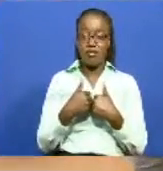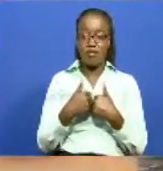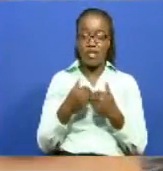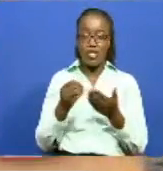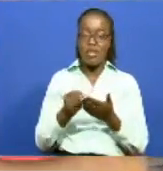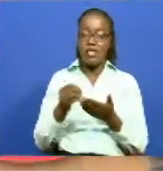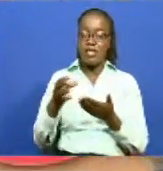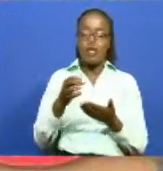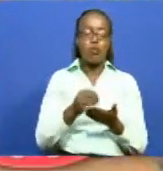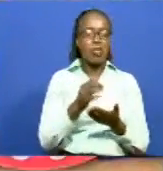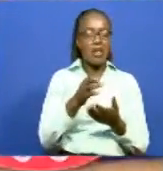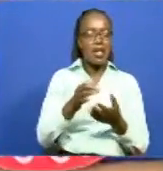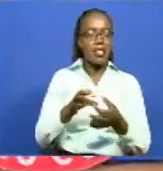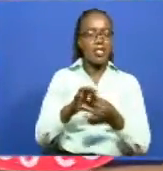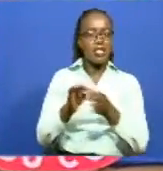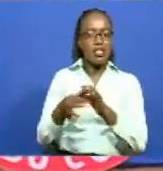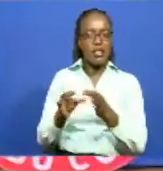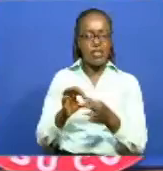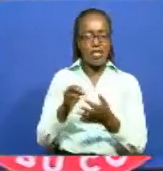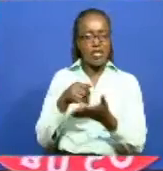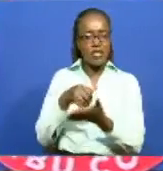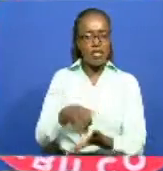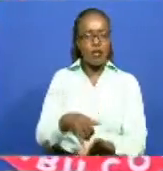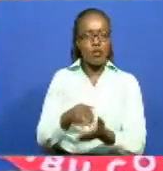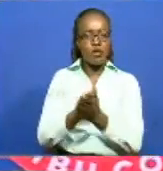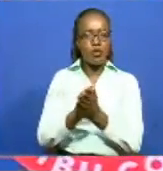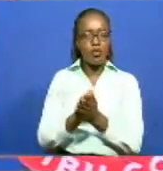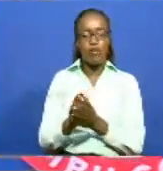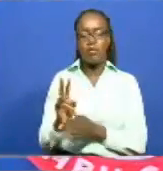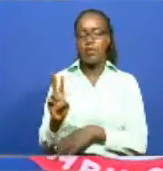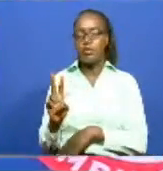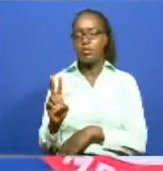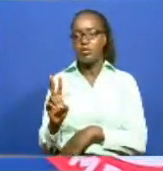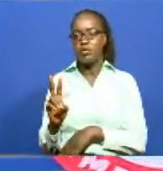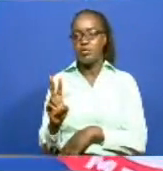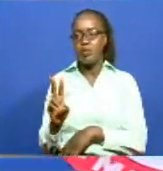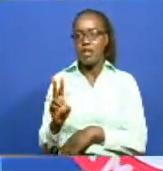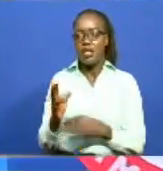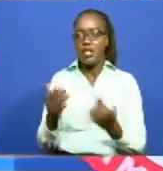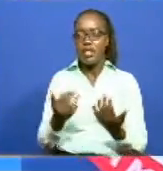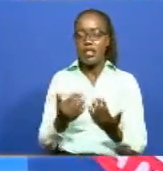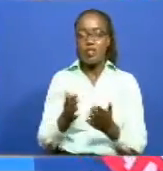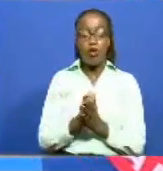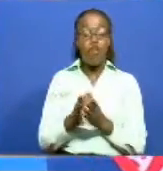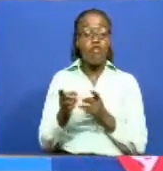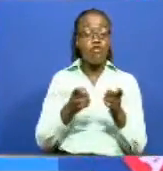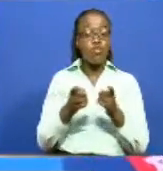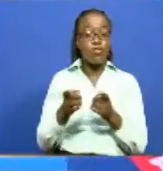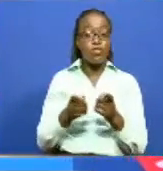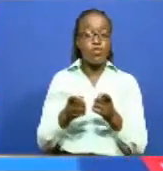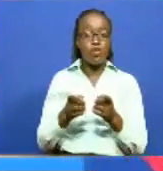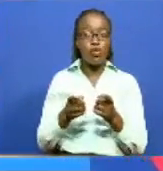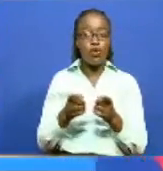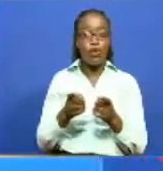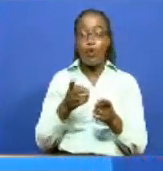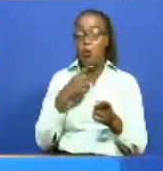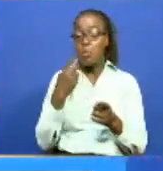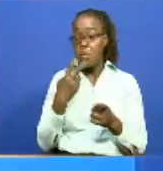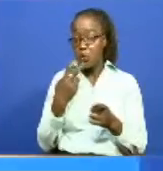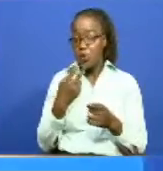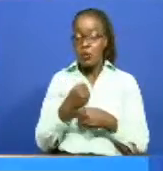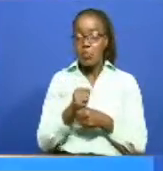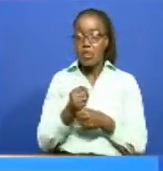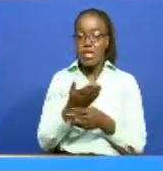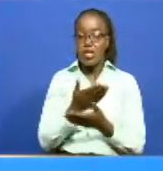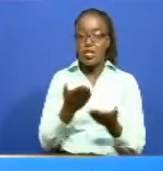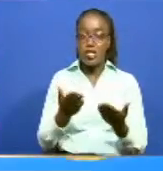chain disruptions, challenges due to, elements of monopoly when it comes to who is making these kits across